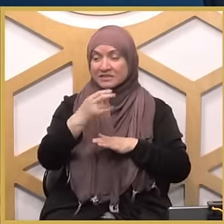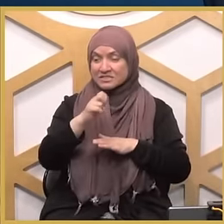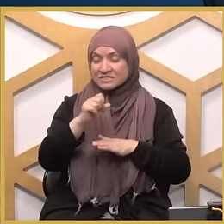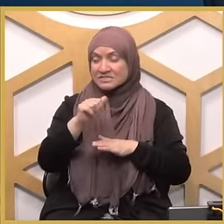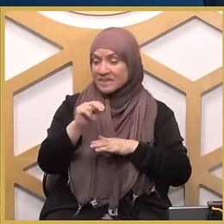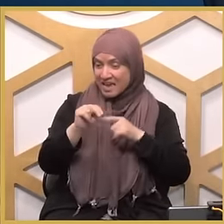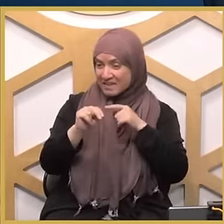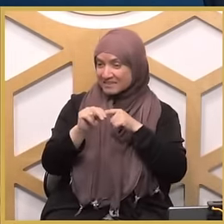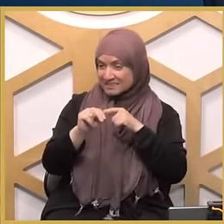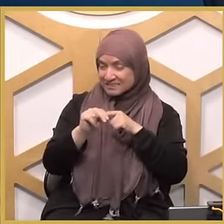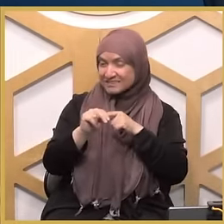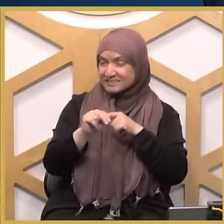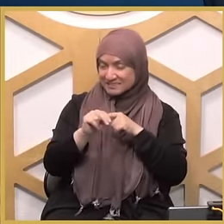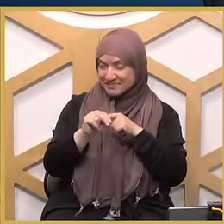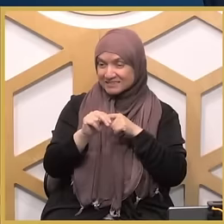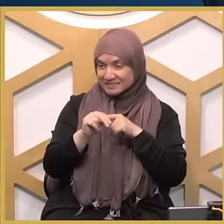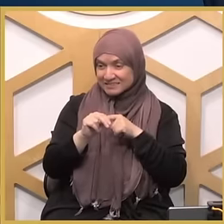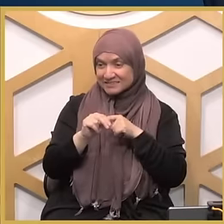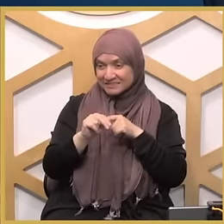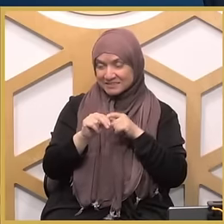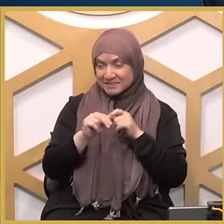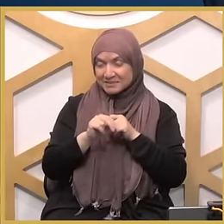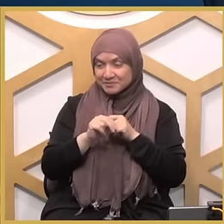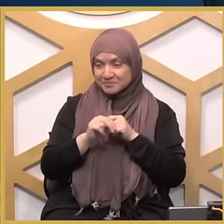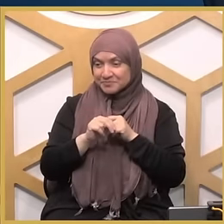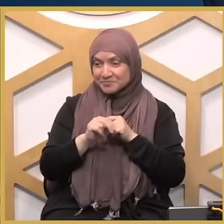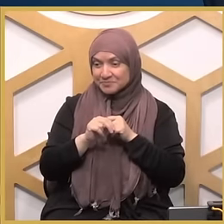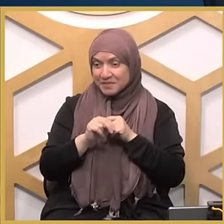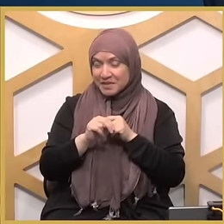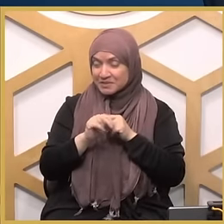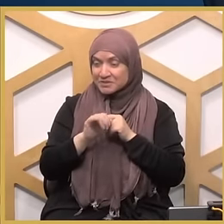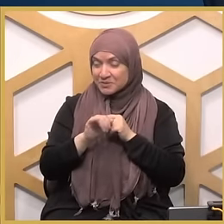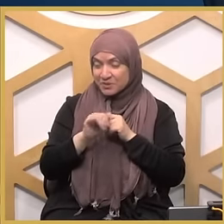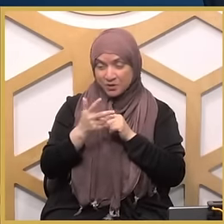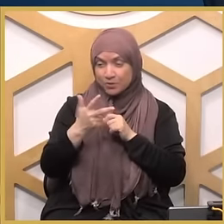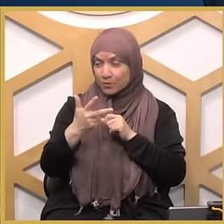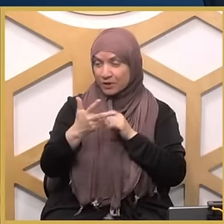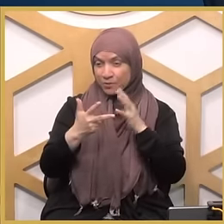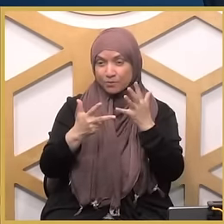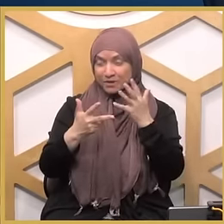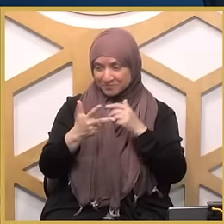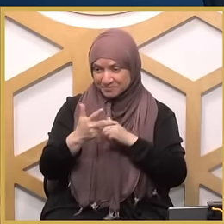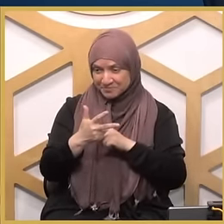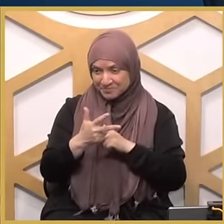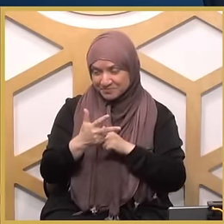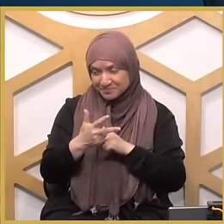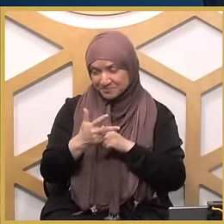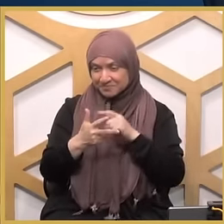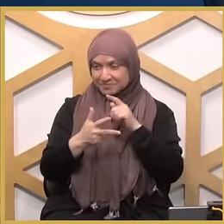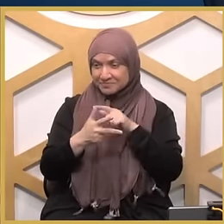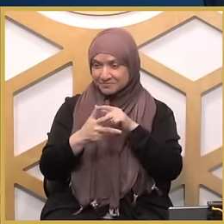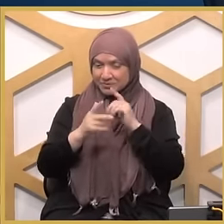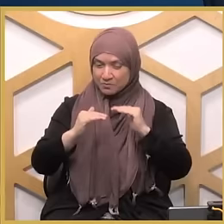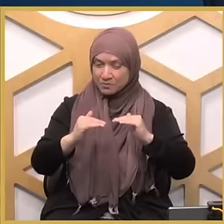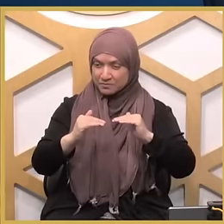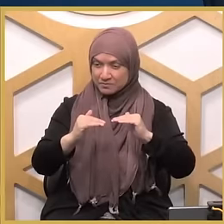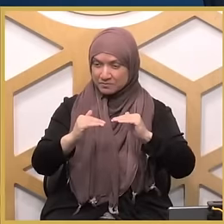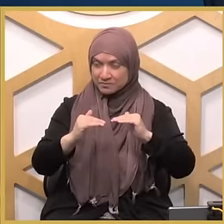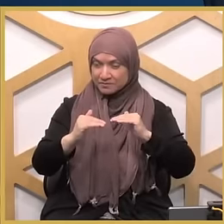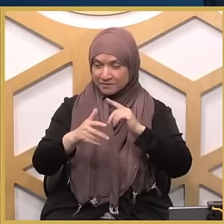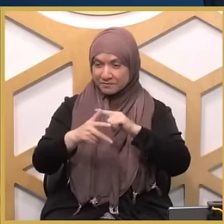Umar bin Khattab radiallahu anhu warda. Islam, three categories, right? Or three, would say, degrees. The base degree is called